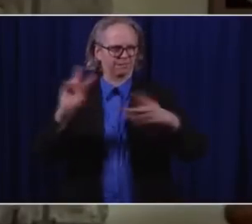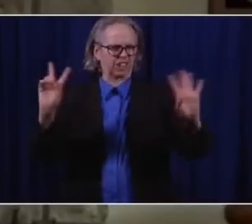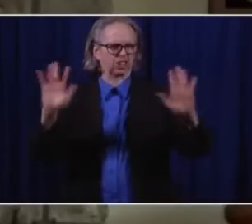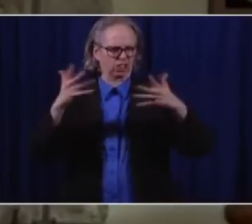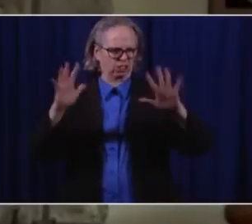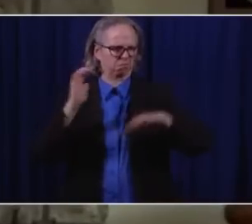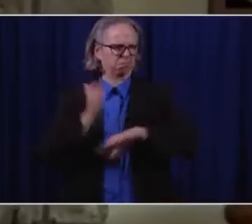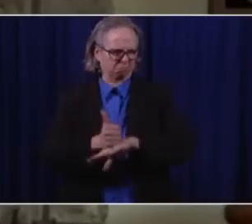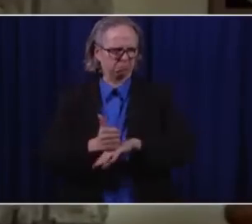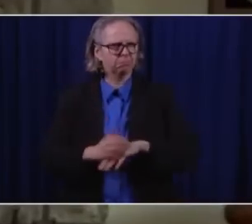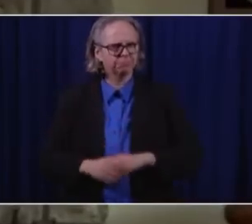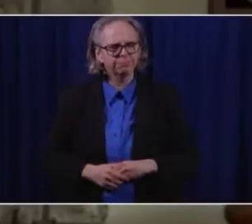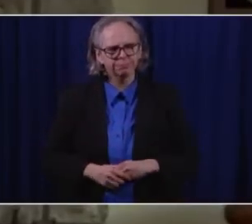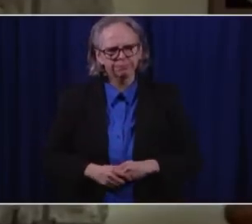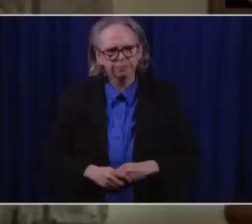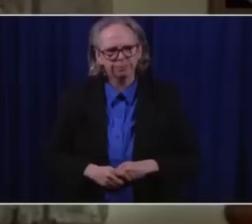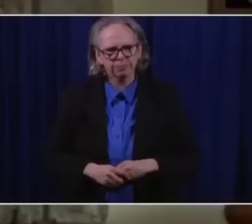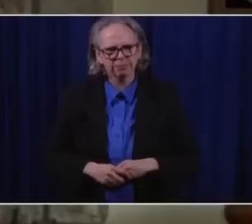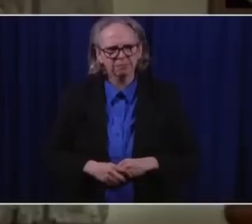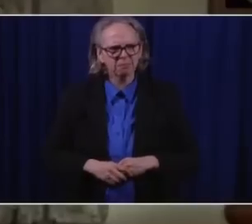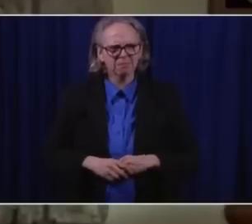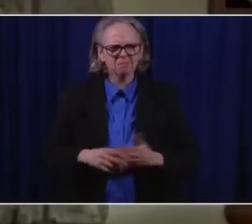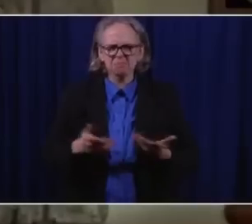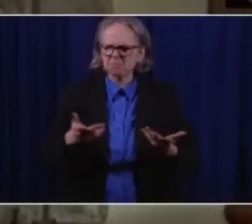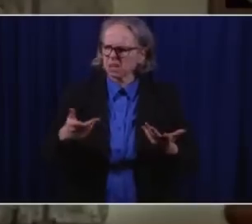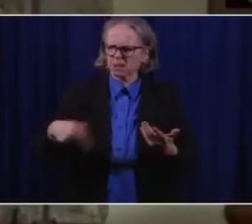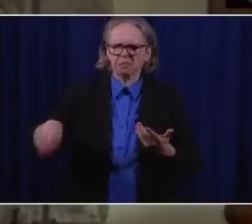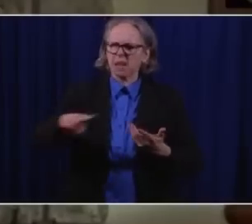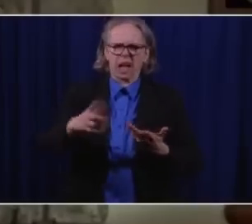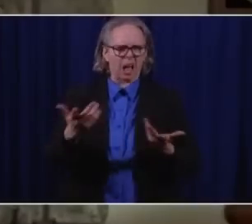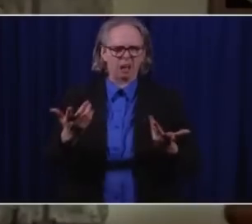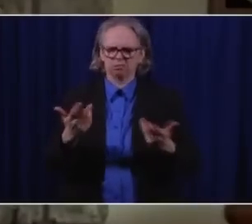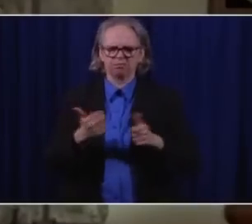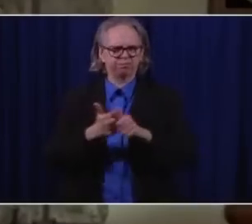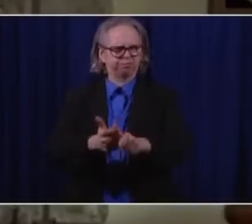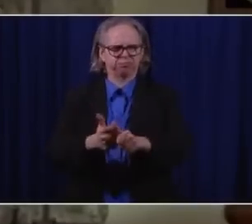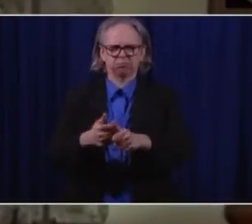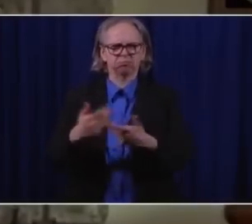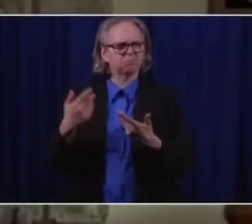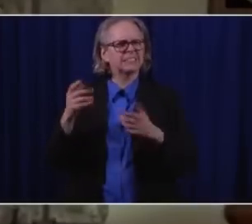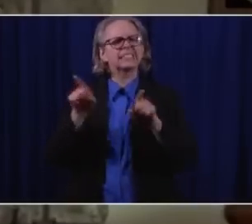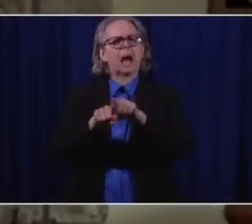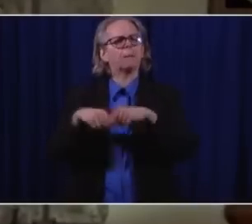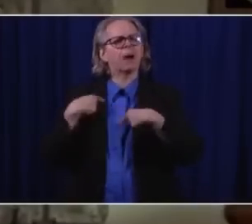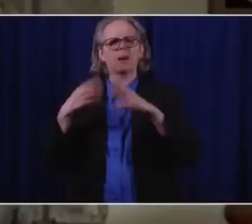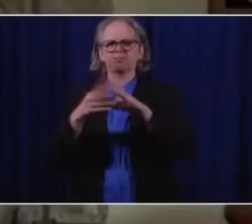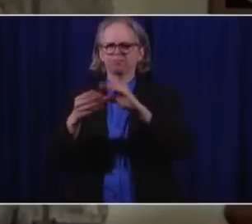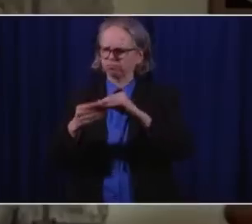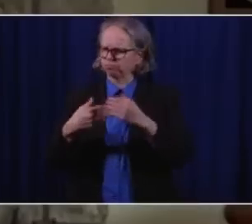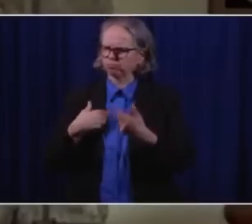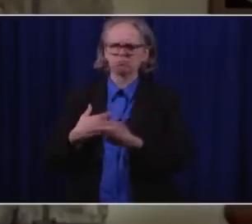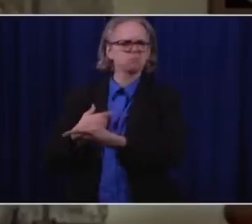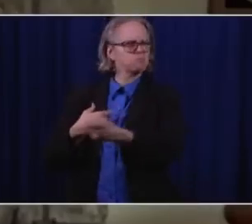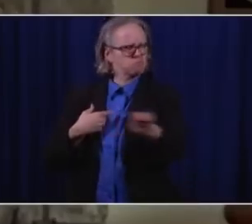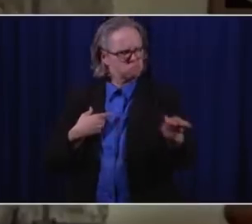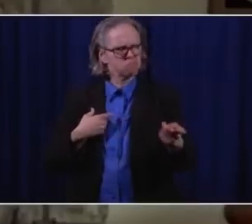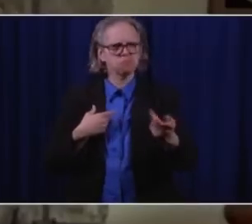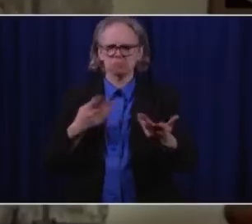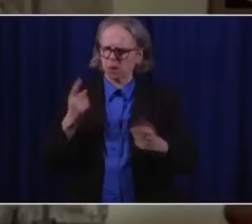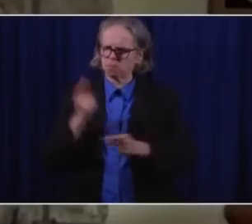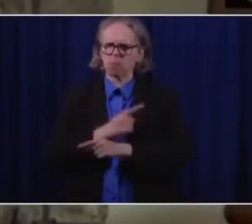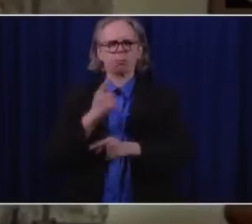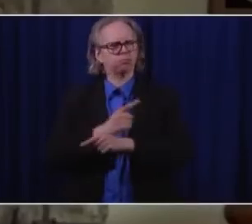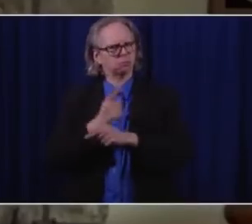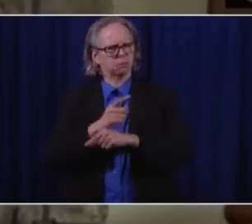what I have said, and I congratulate them. I think they're on the right track. They're doing the right thing. And that